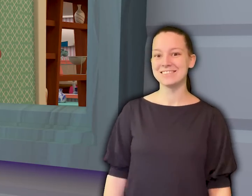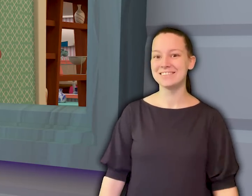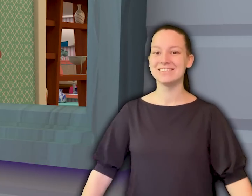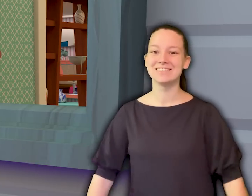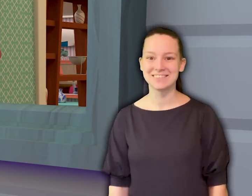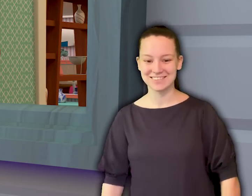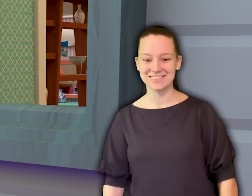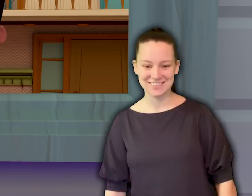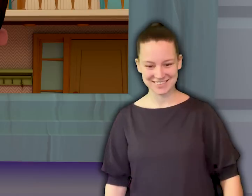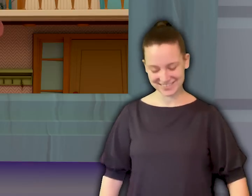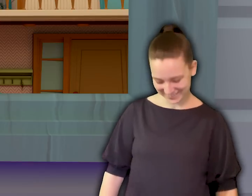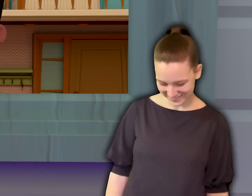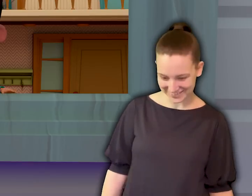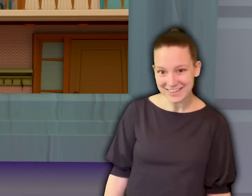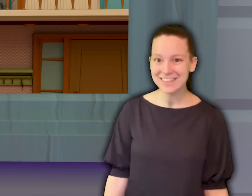lane